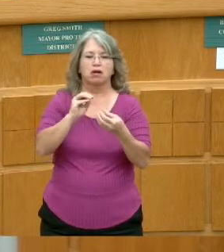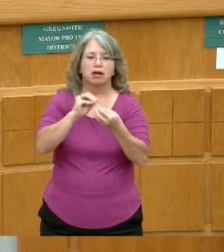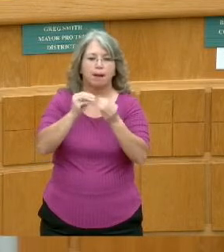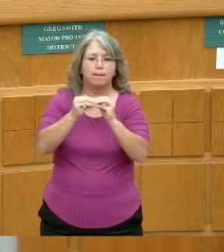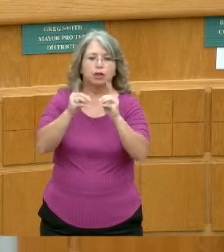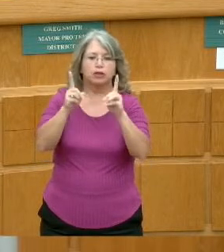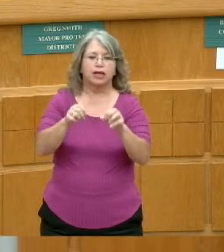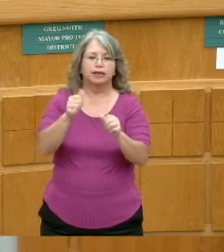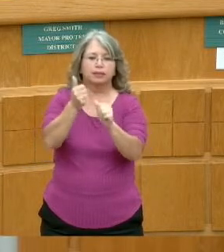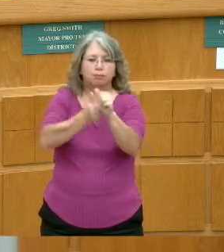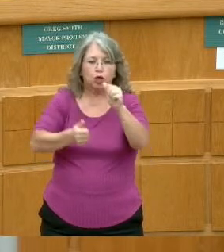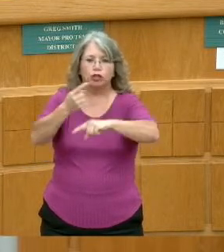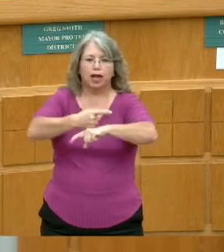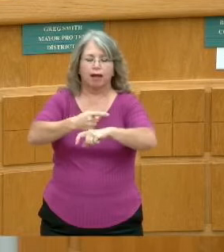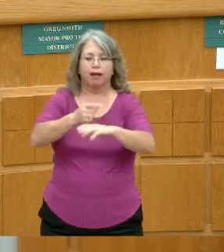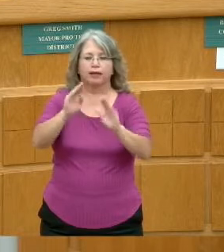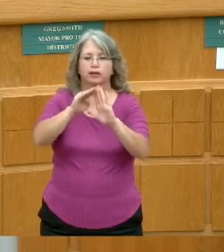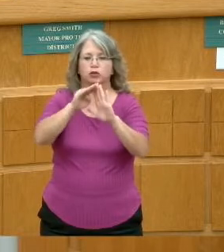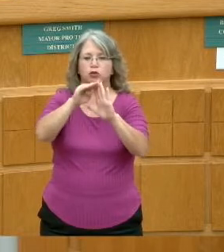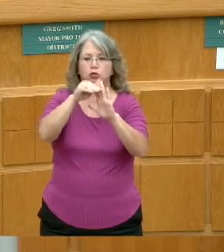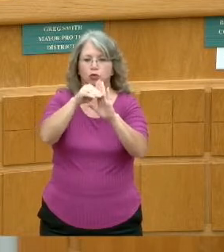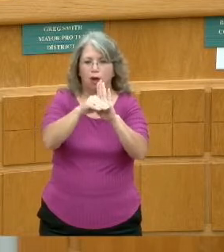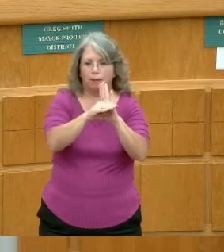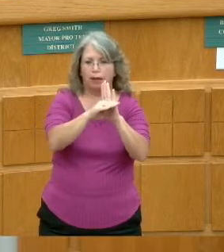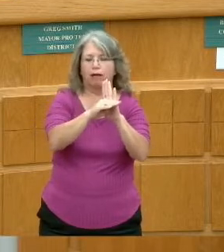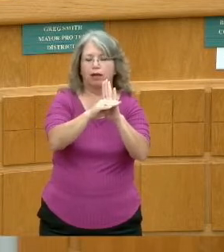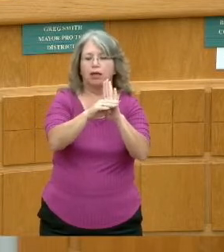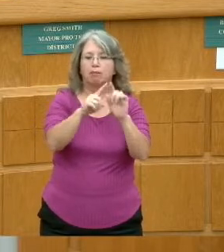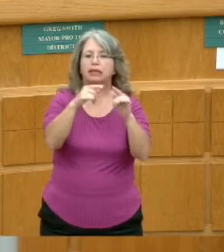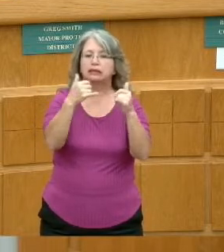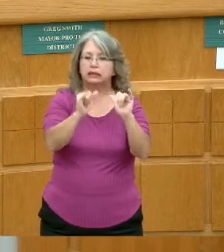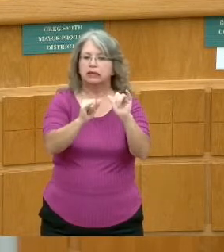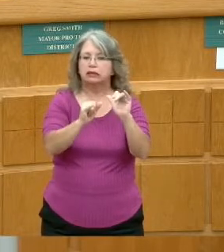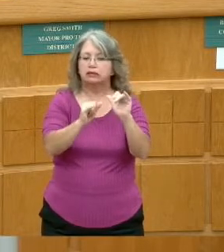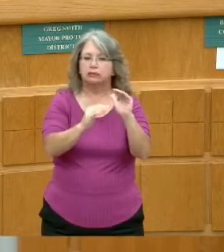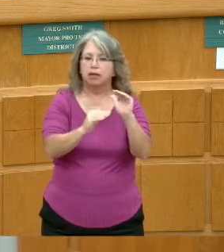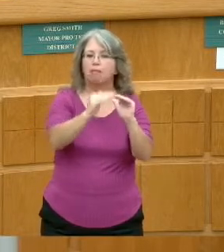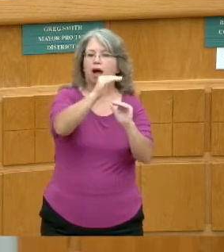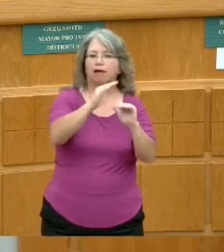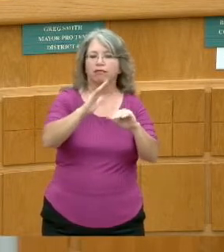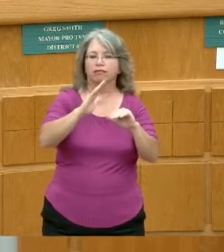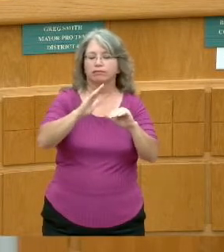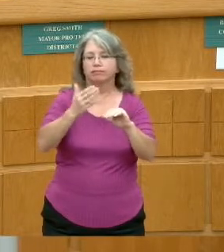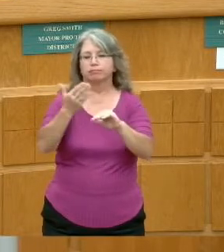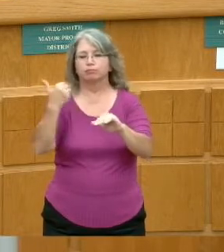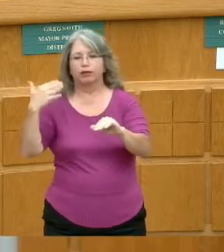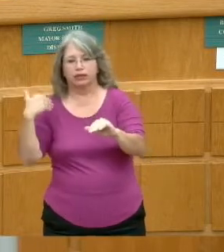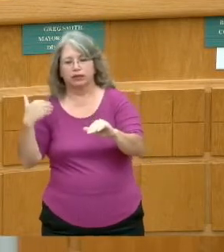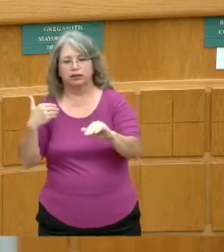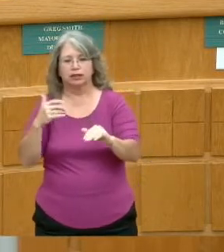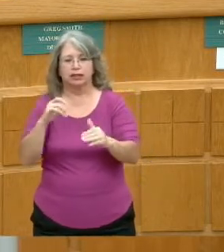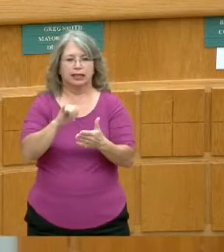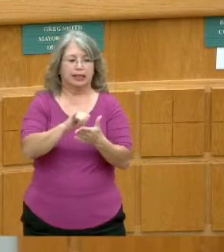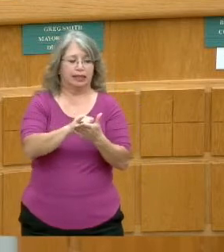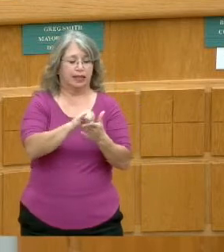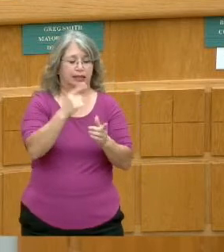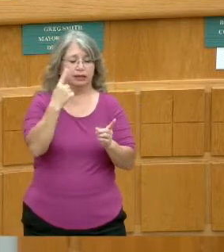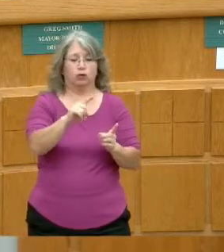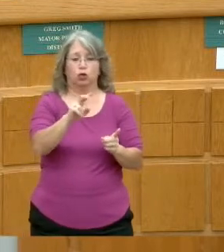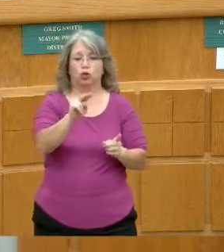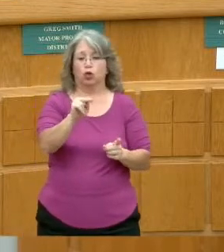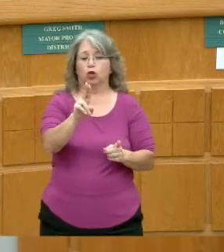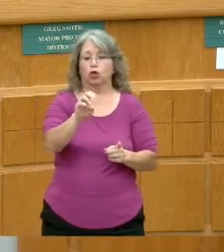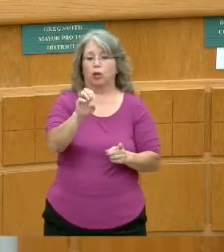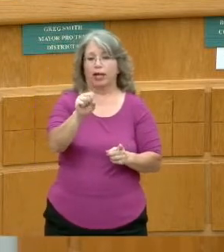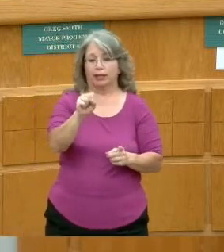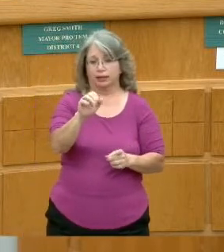but you can see an overall increasing trend in the number of tests that we're doing. And this is for Nueces County. This is where we have the data on